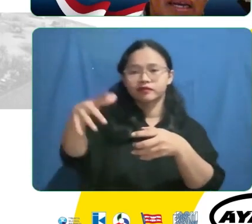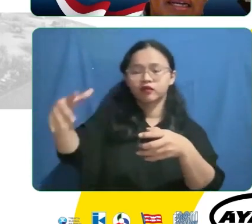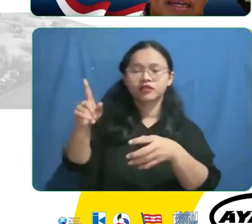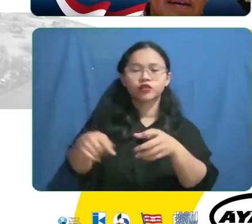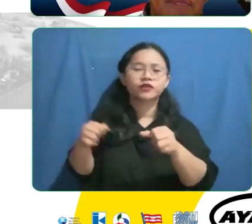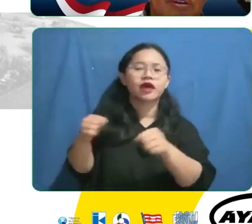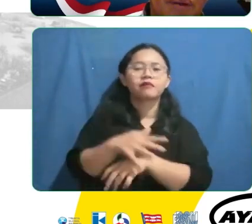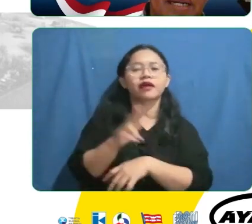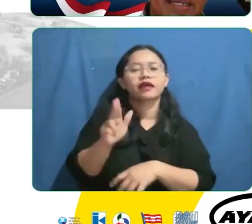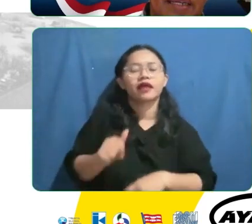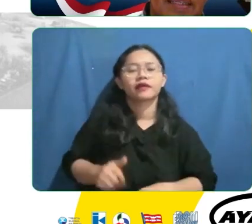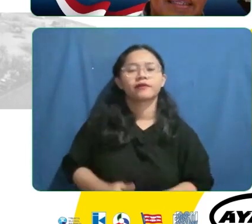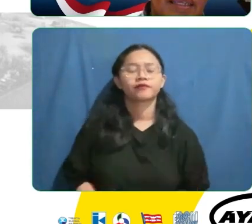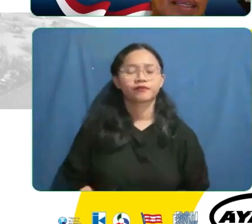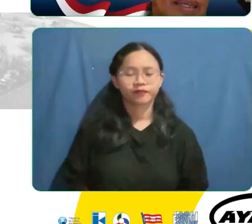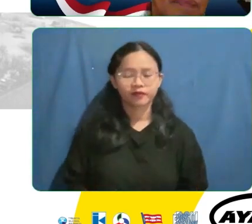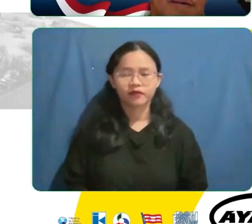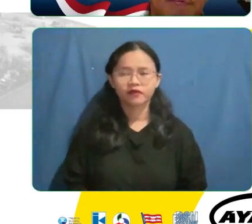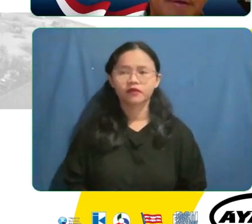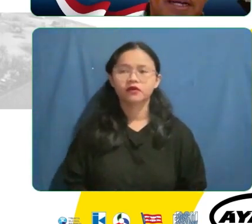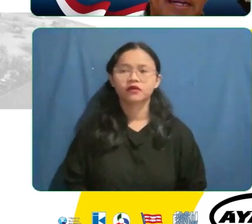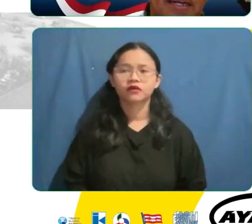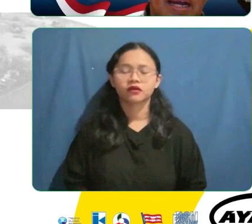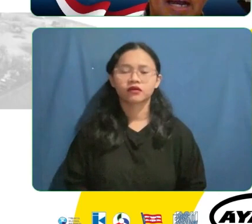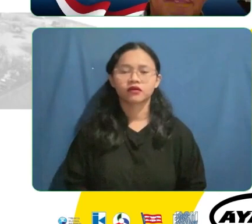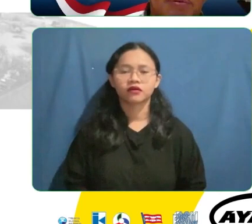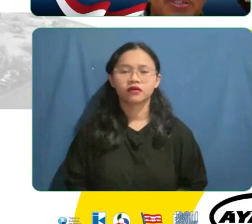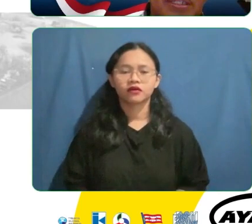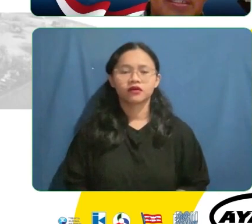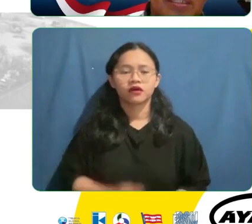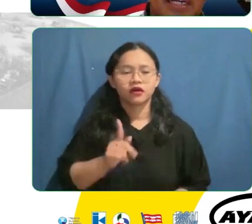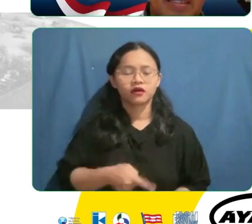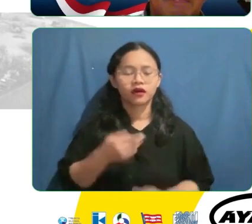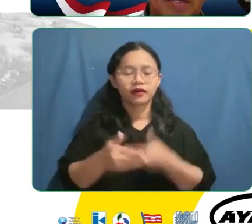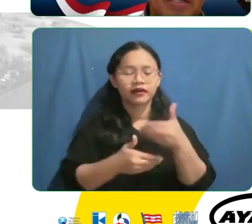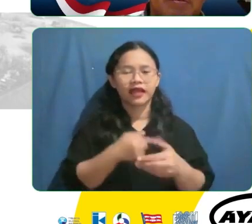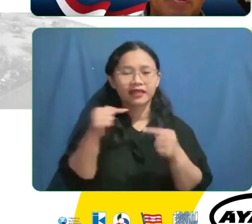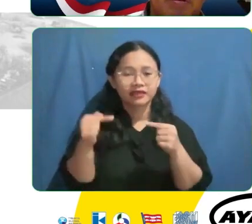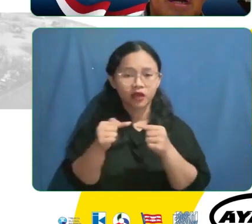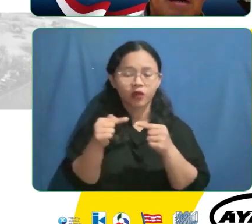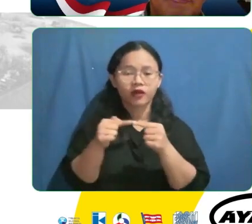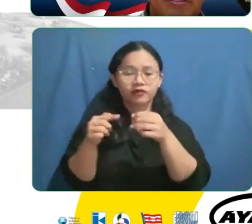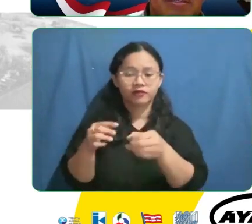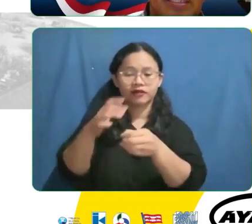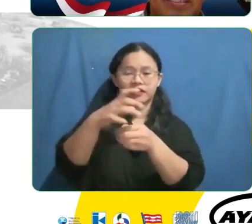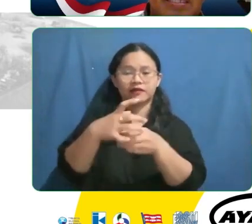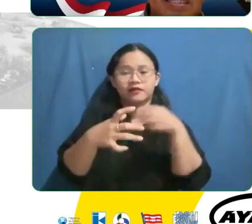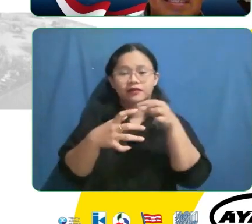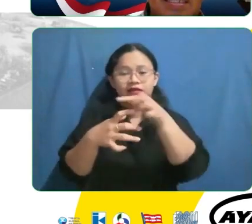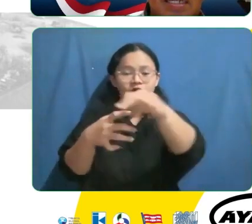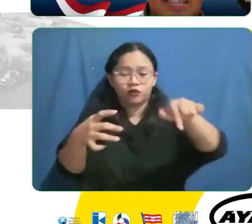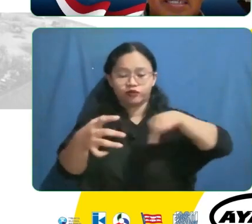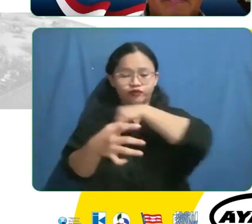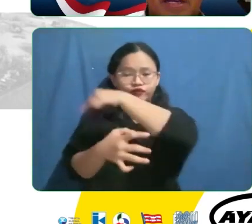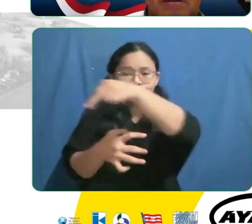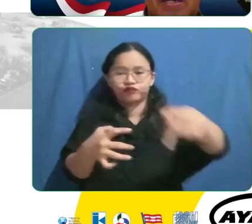then followed by the problem in air pollutions that affected to respiratory diseases,